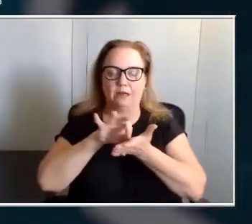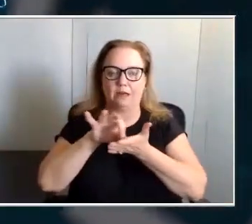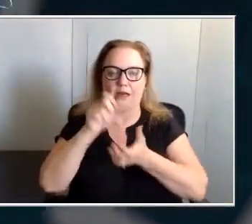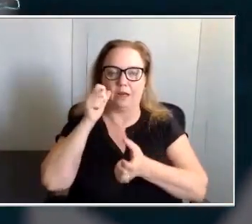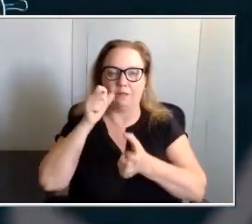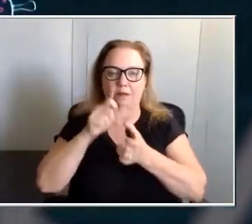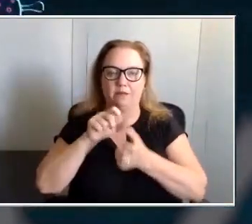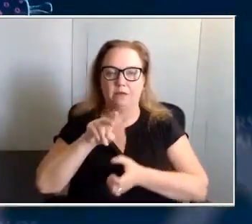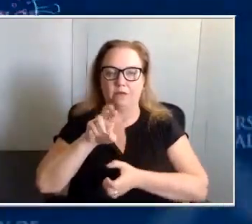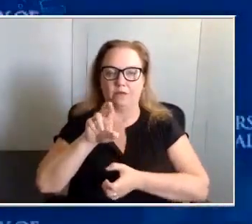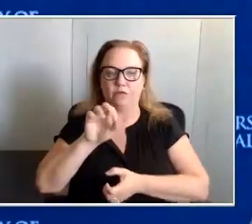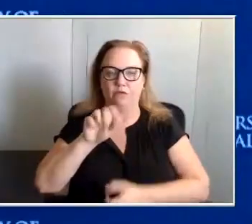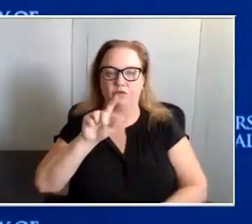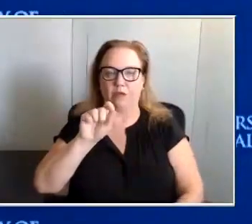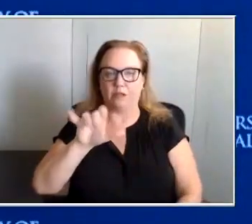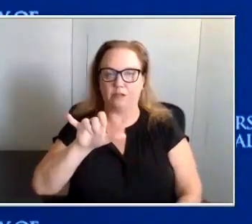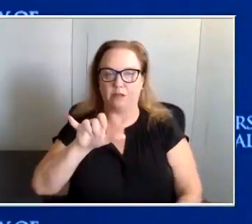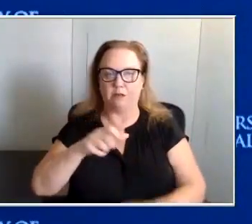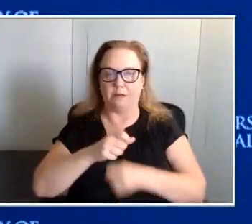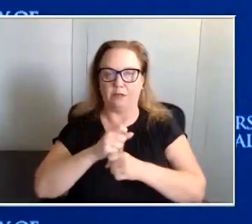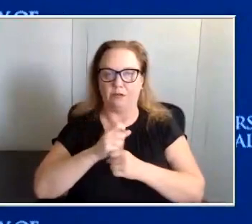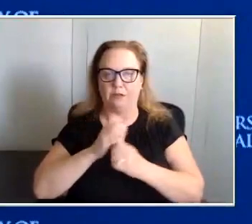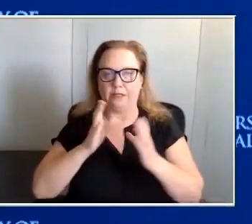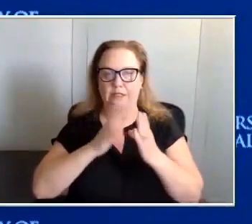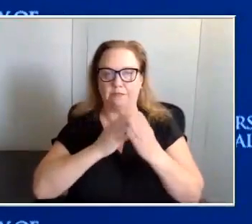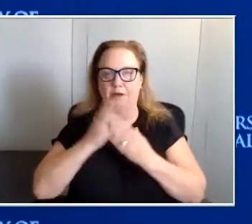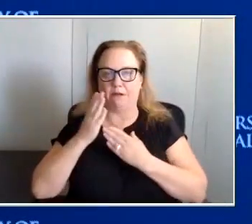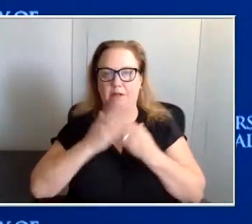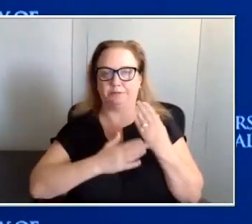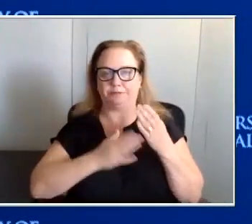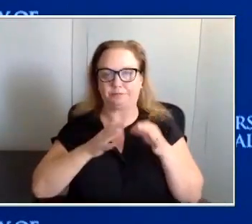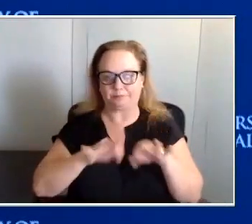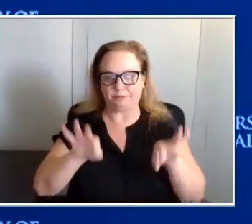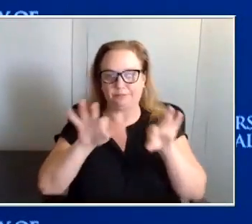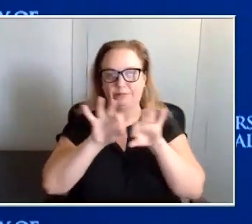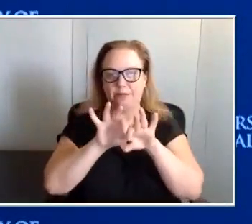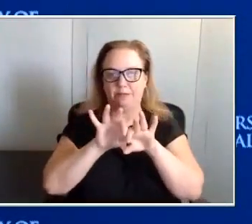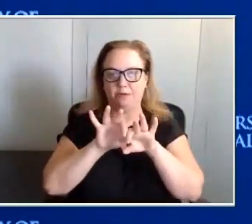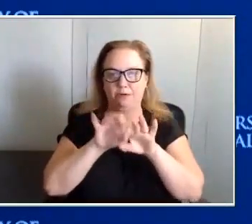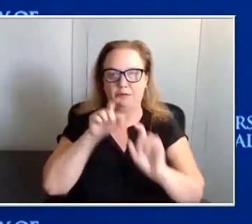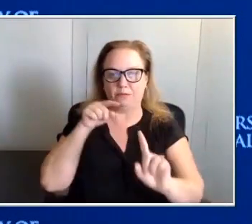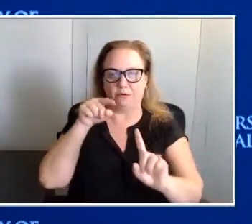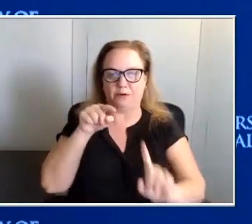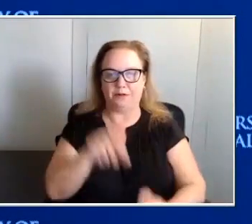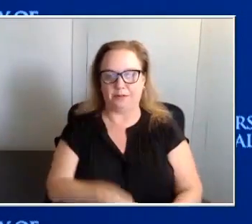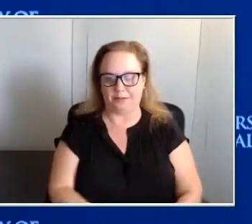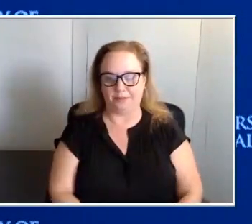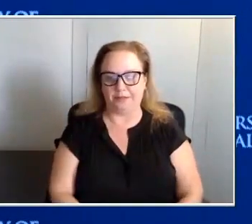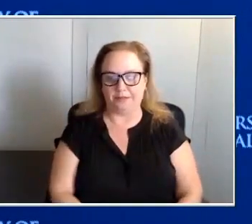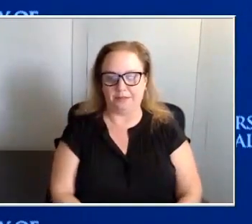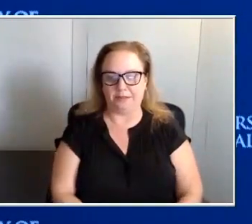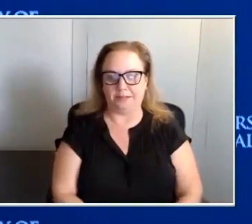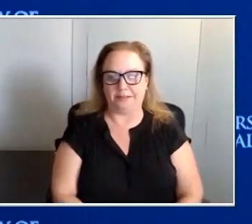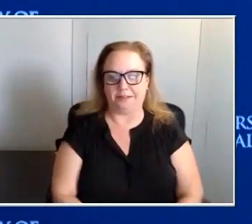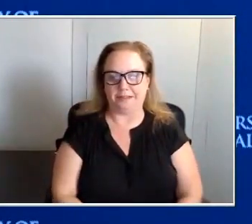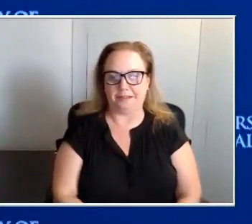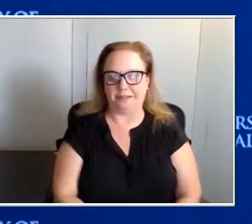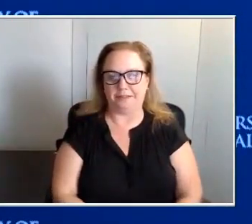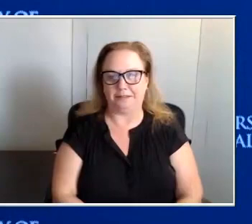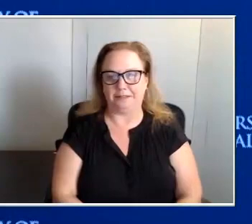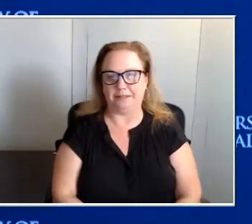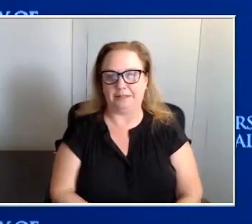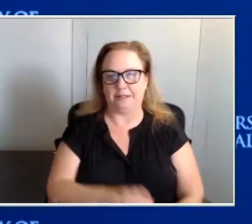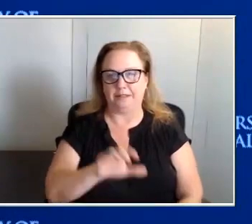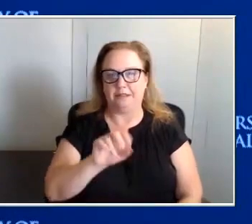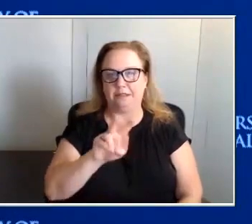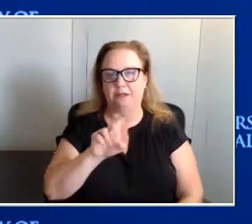I made sure that they had small hands. So that is a very important point, just as you guys were talking about. Extremely. Yeah. So, right now, COVID count's